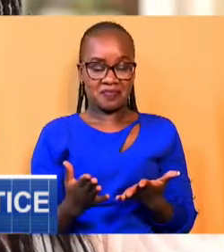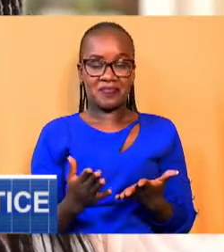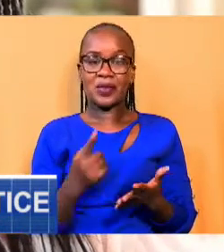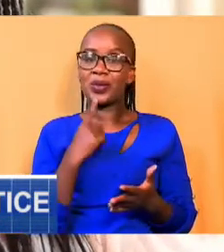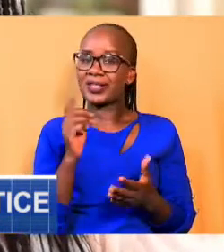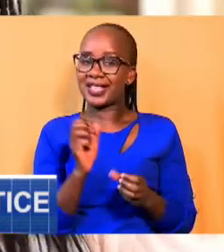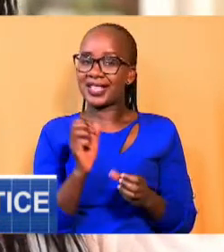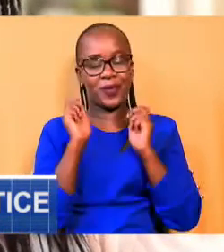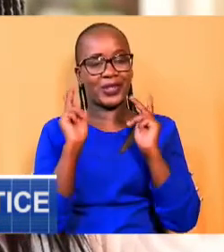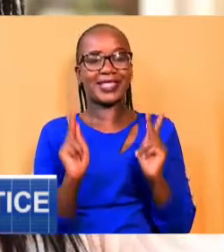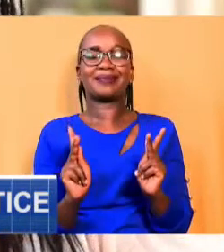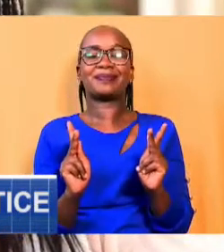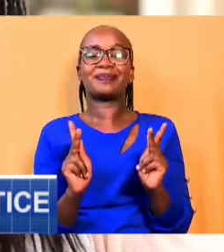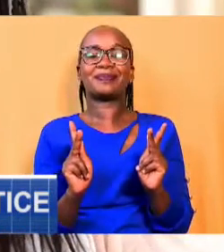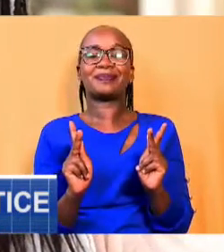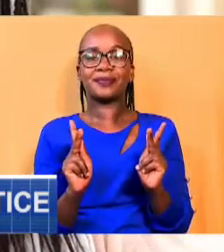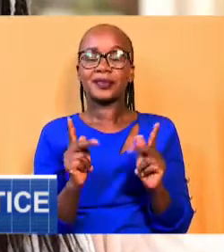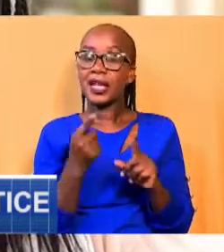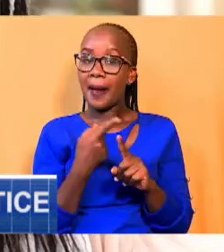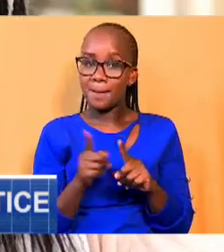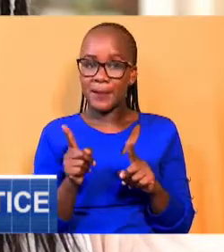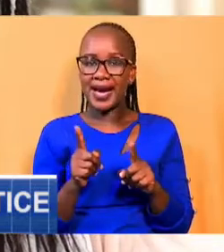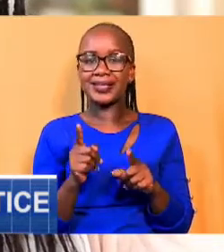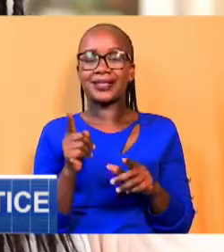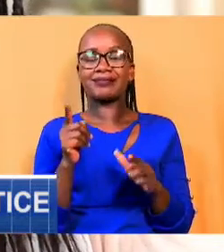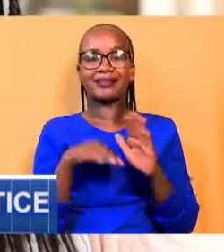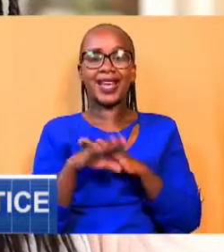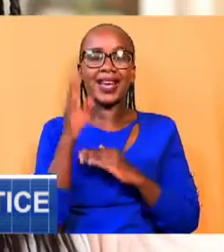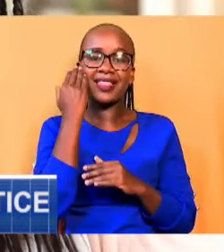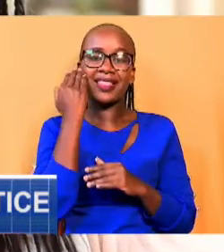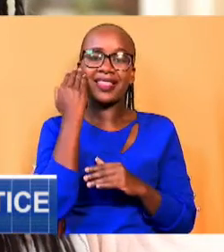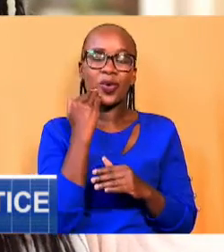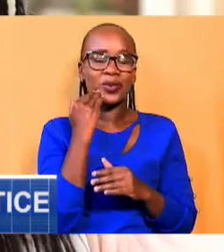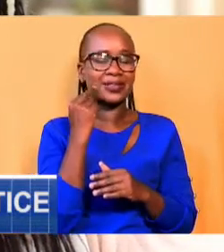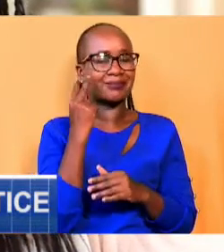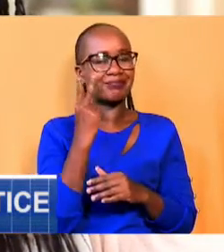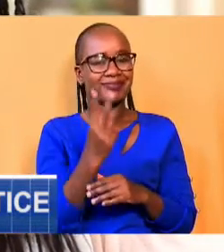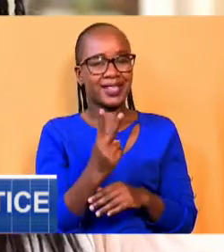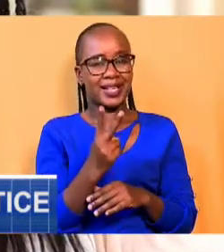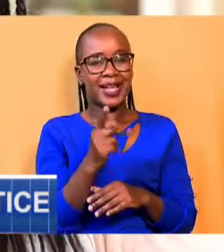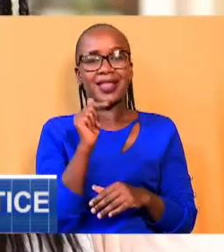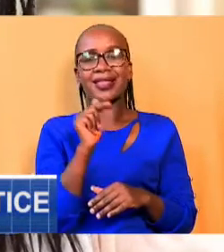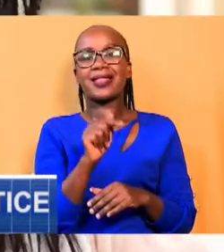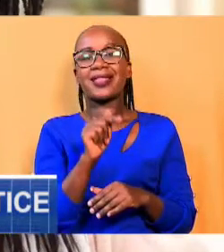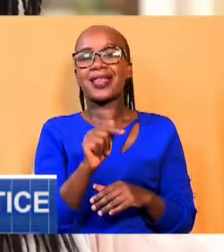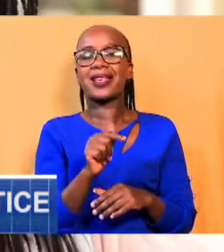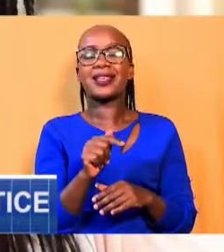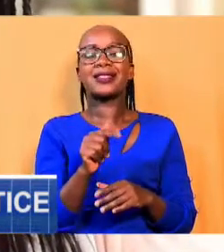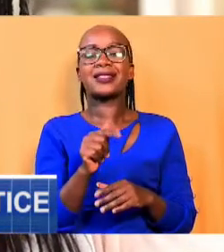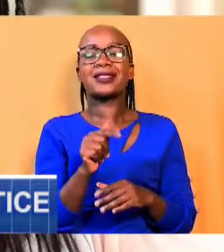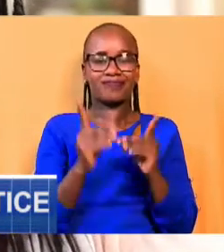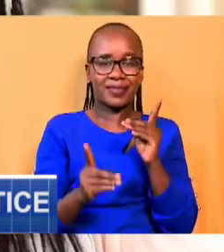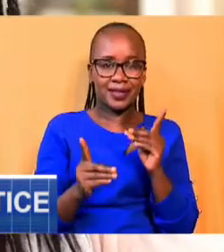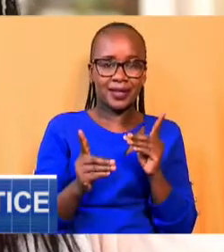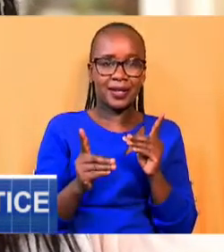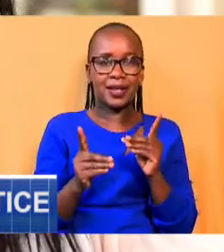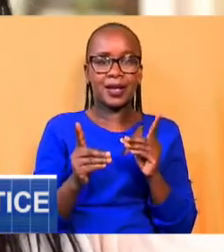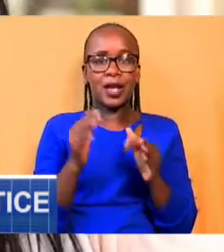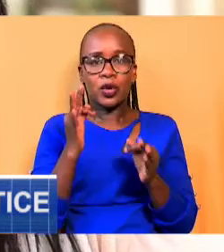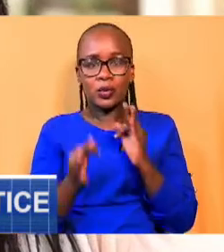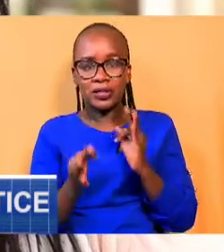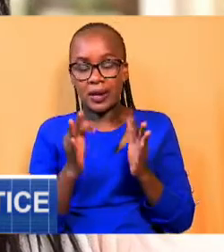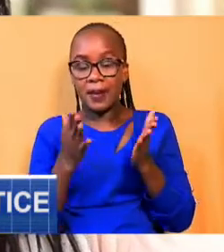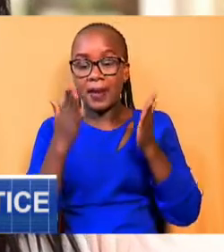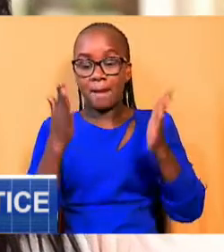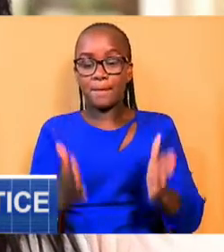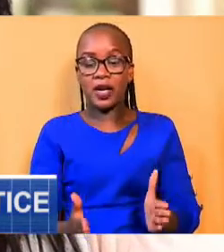assumptions based on what you see. So it is up to the court to use its discretion to determine whether or not someone needs